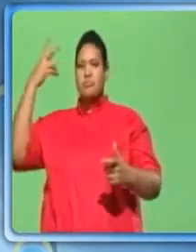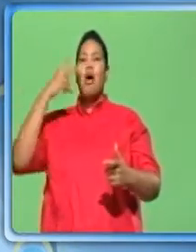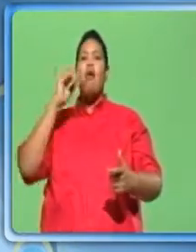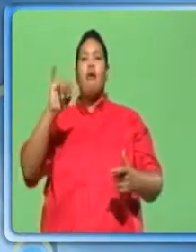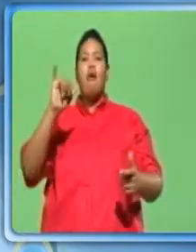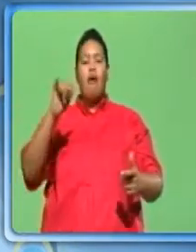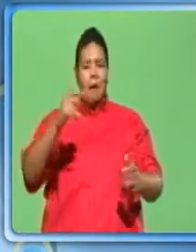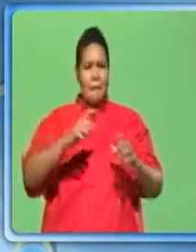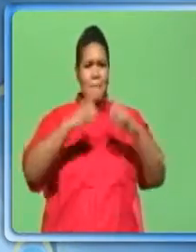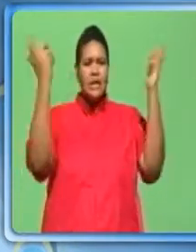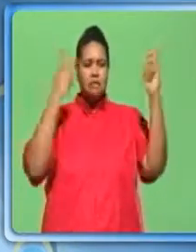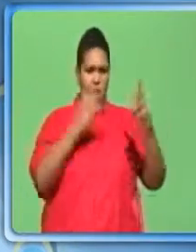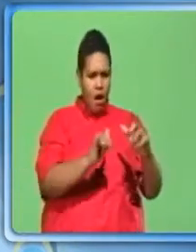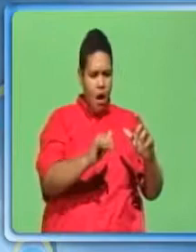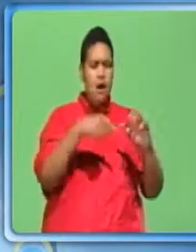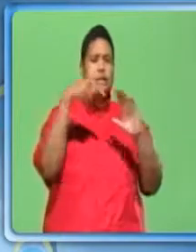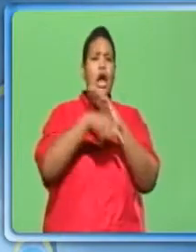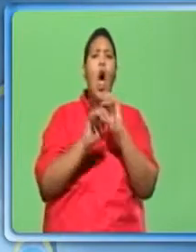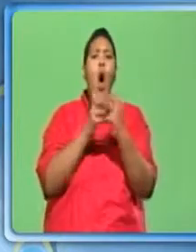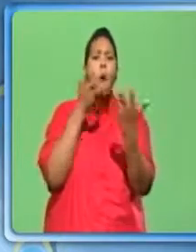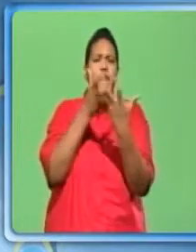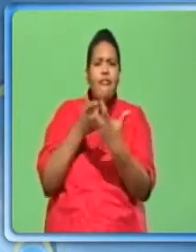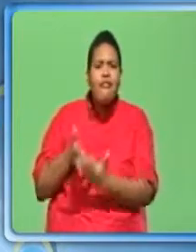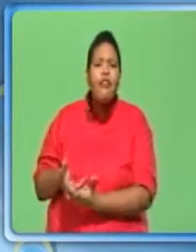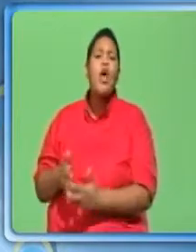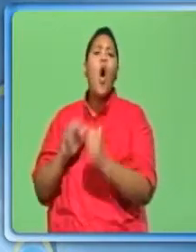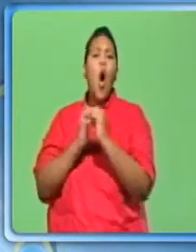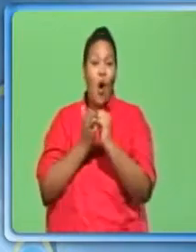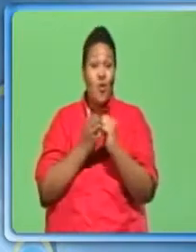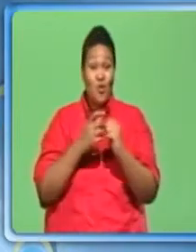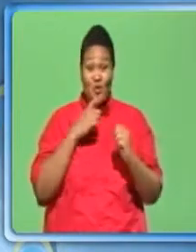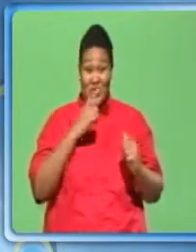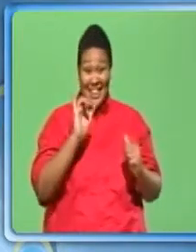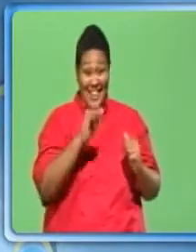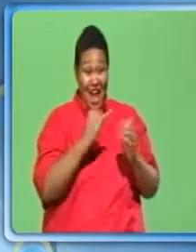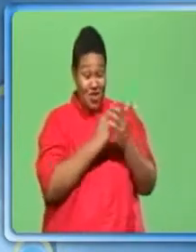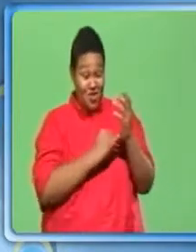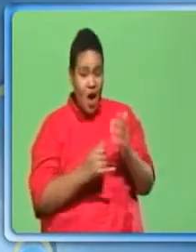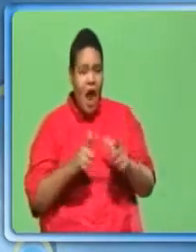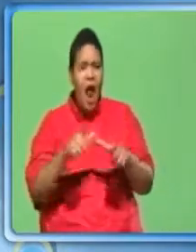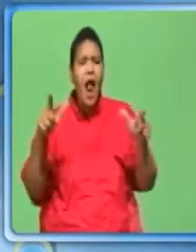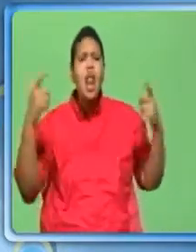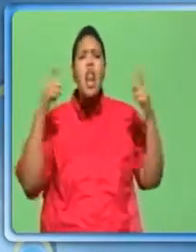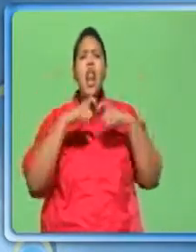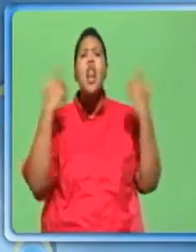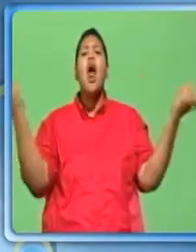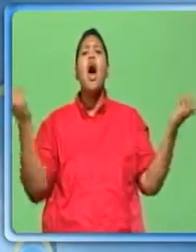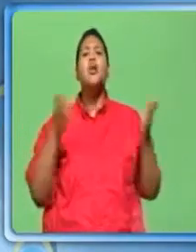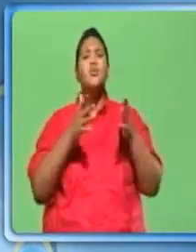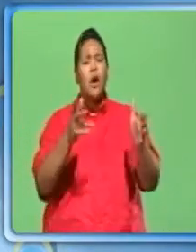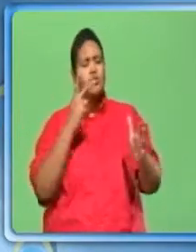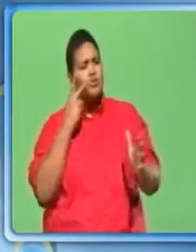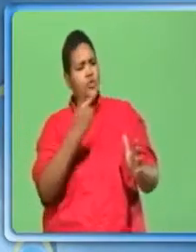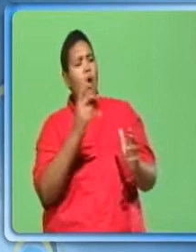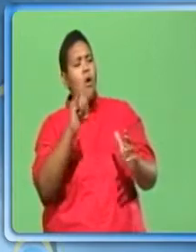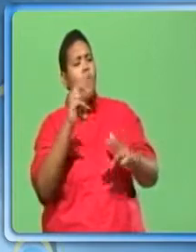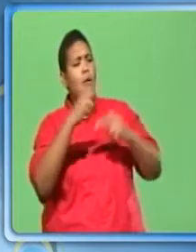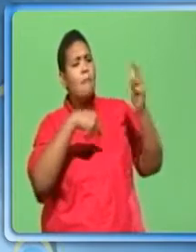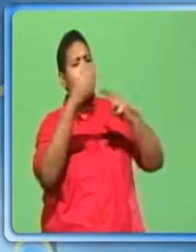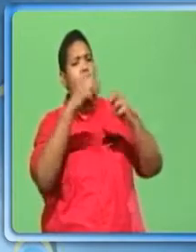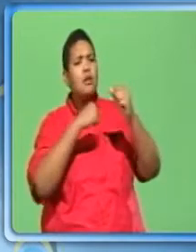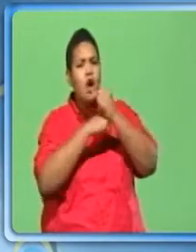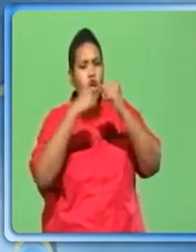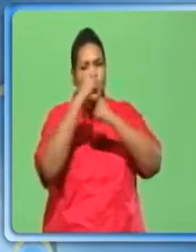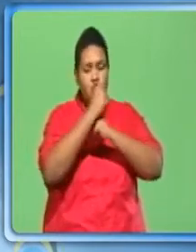component parts fit together. Section drawings at large scale are a standard way of showing building construction